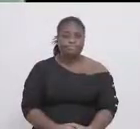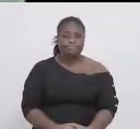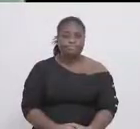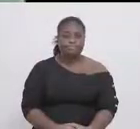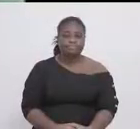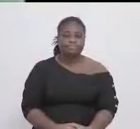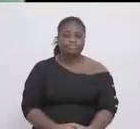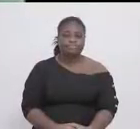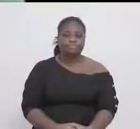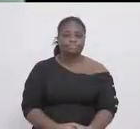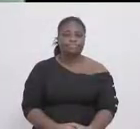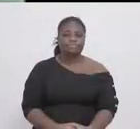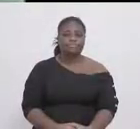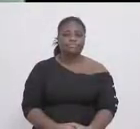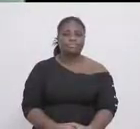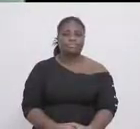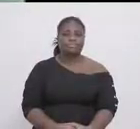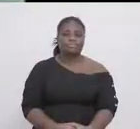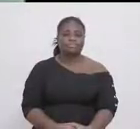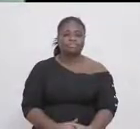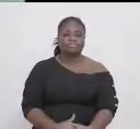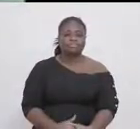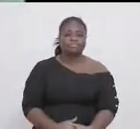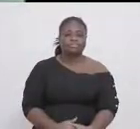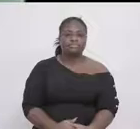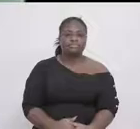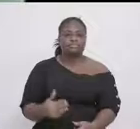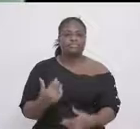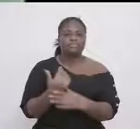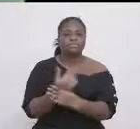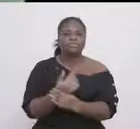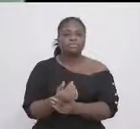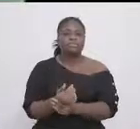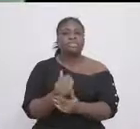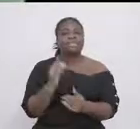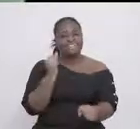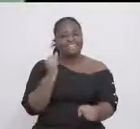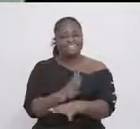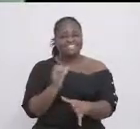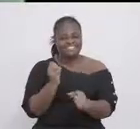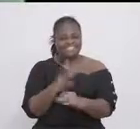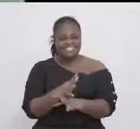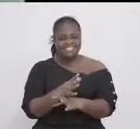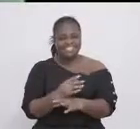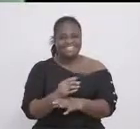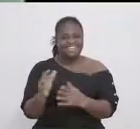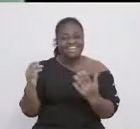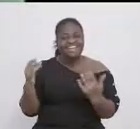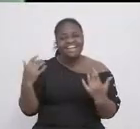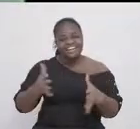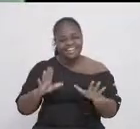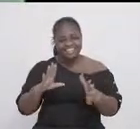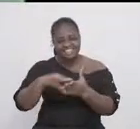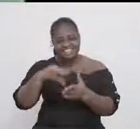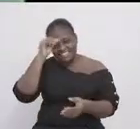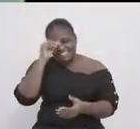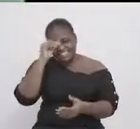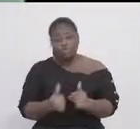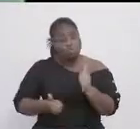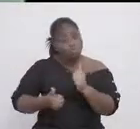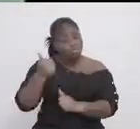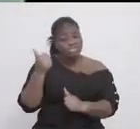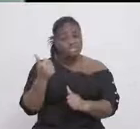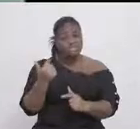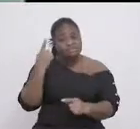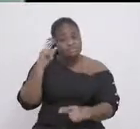hear. At Mobile Web Ghana, we have STEM program, Get Ready for Work series, and mentorship program, mostly